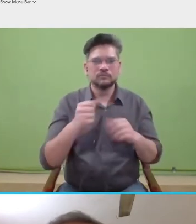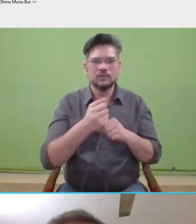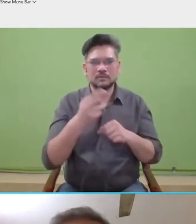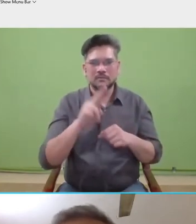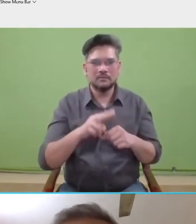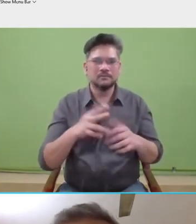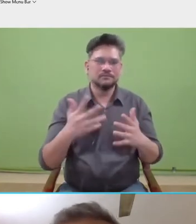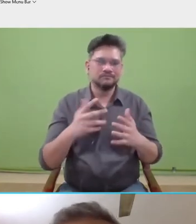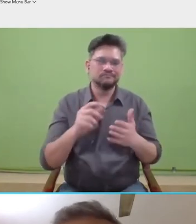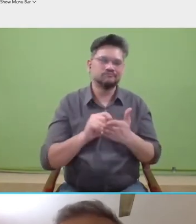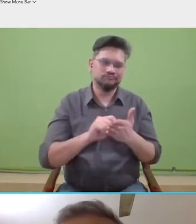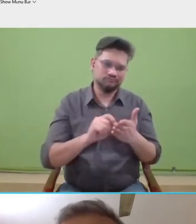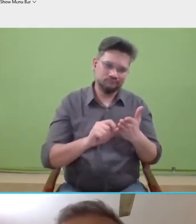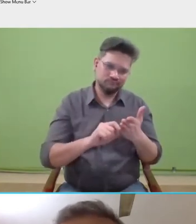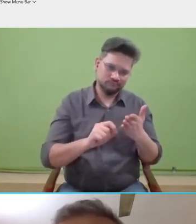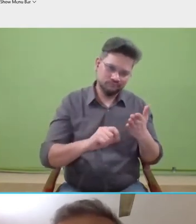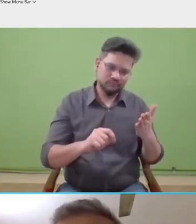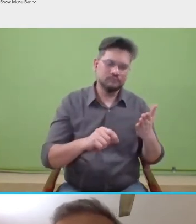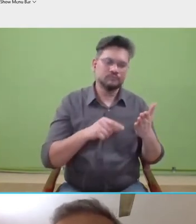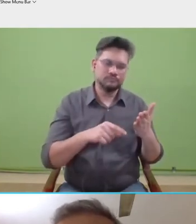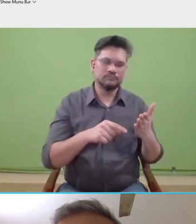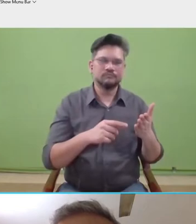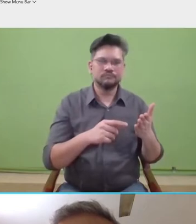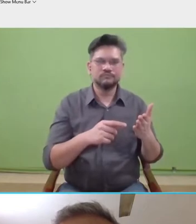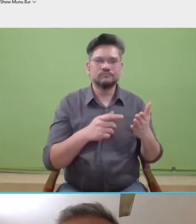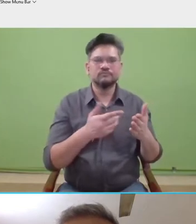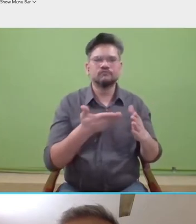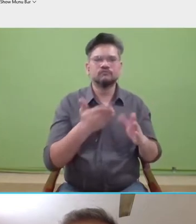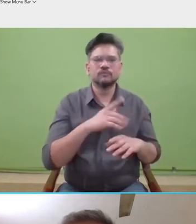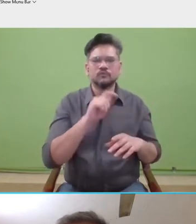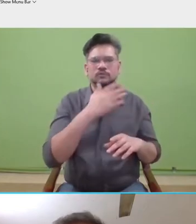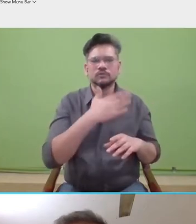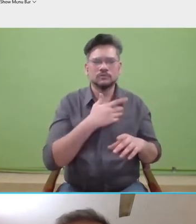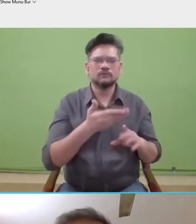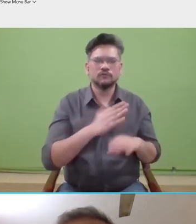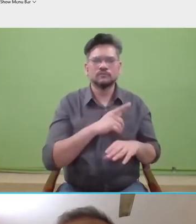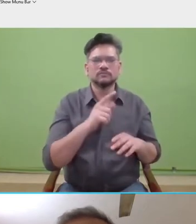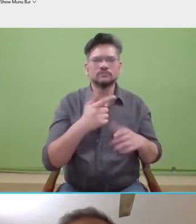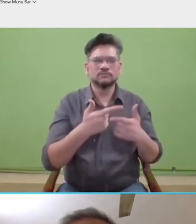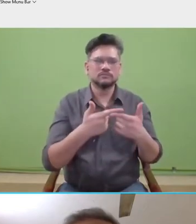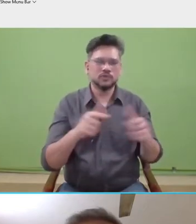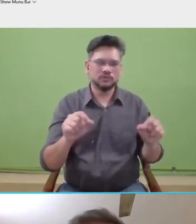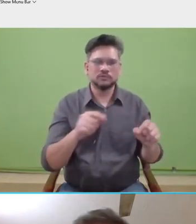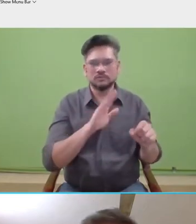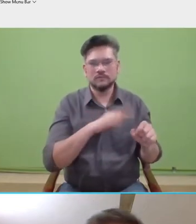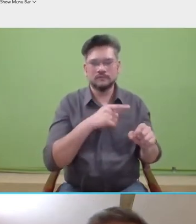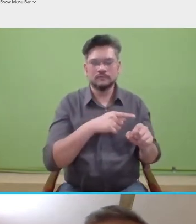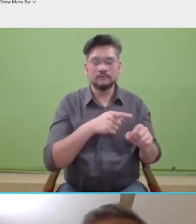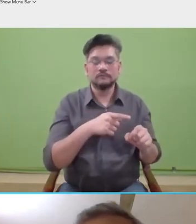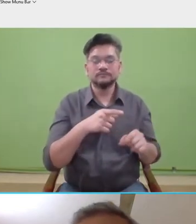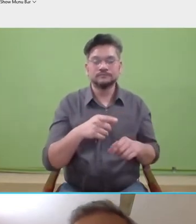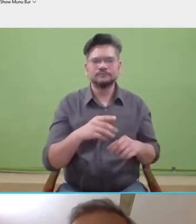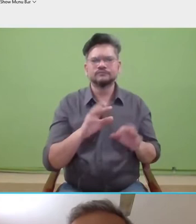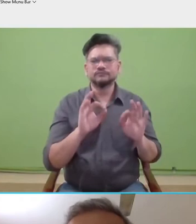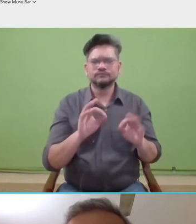she also came with linguistics training so anyway that's how so ulrike in her book the first book